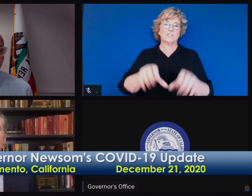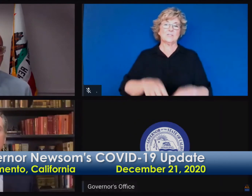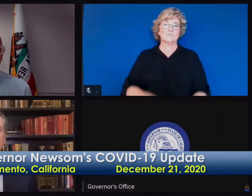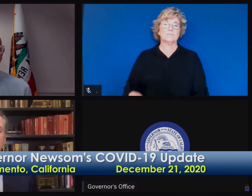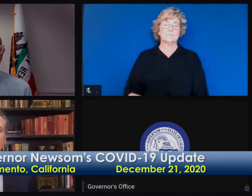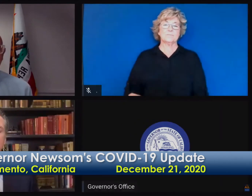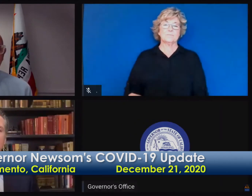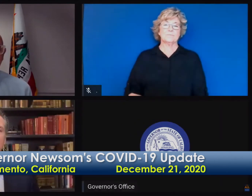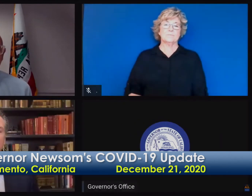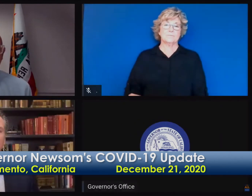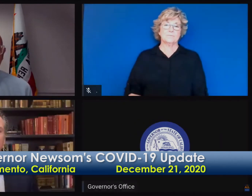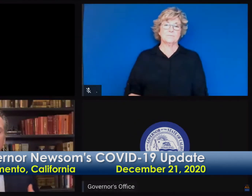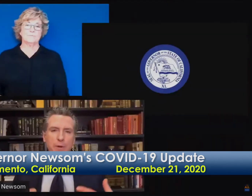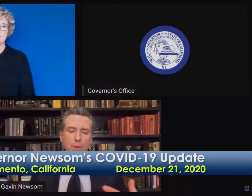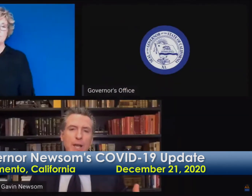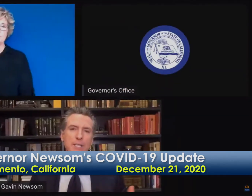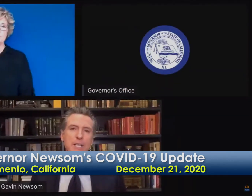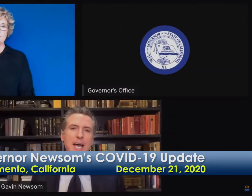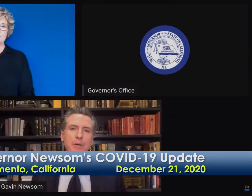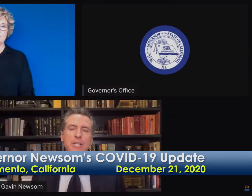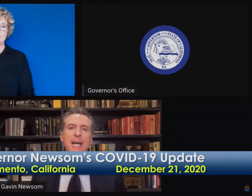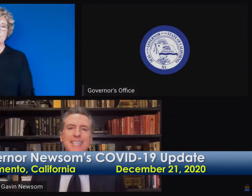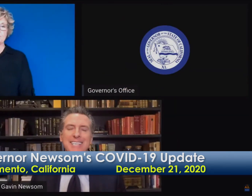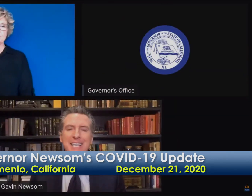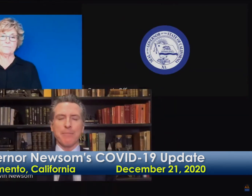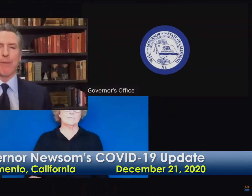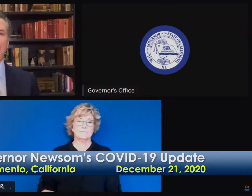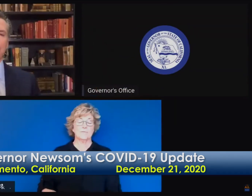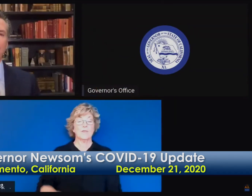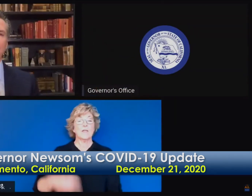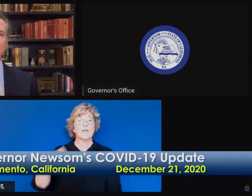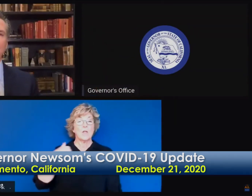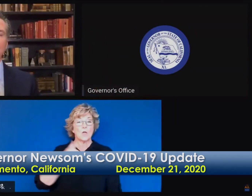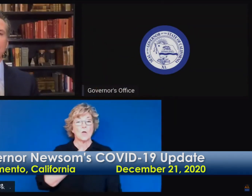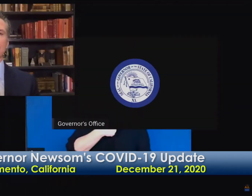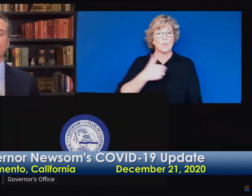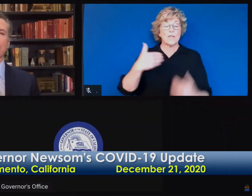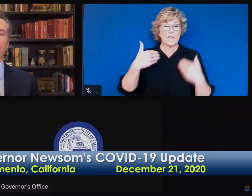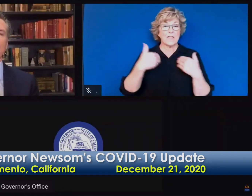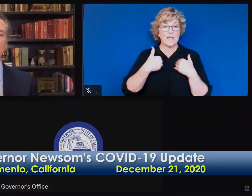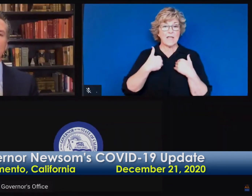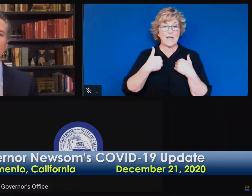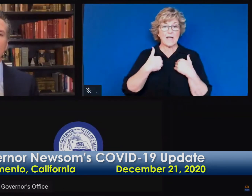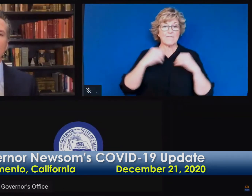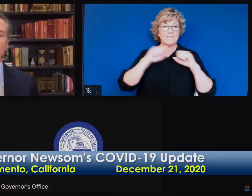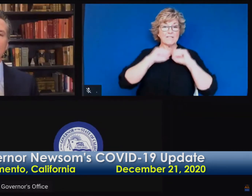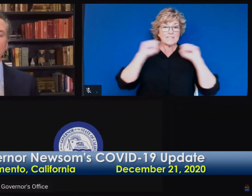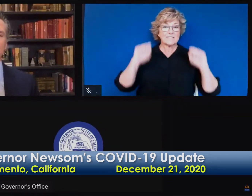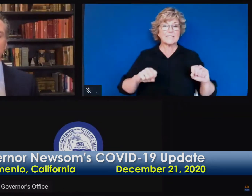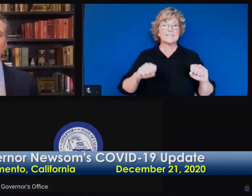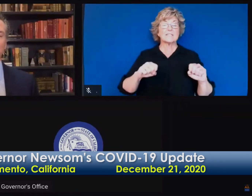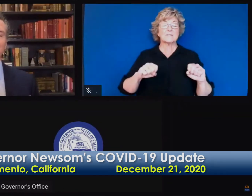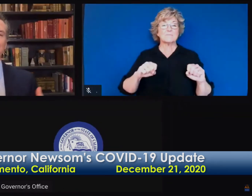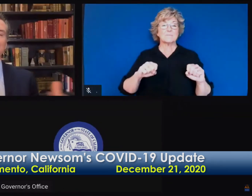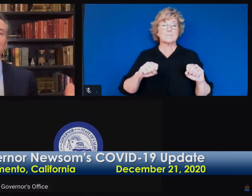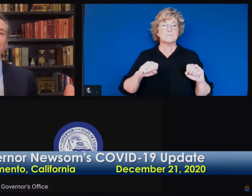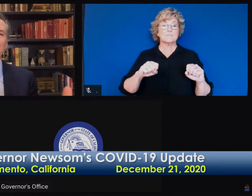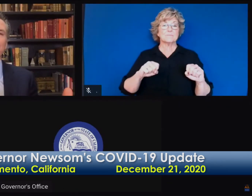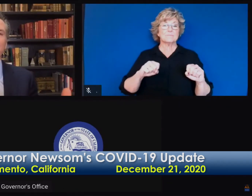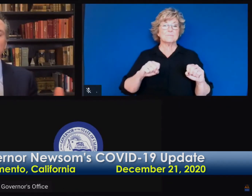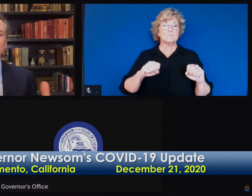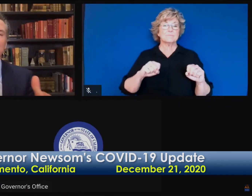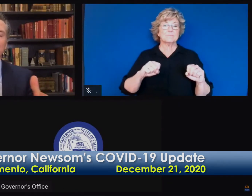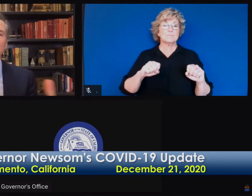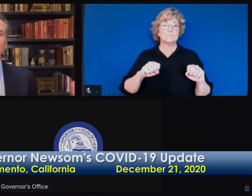And I should just note, we have a well-established IT backbone end-to-end system that comes,